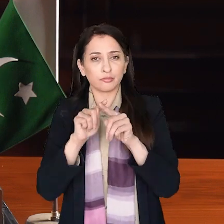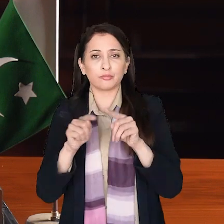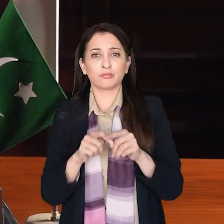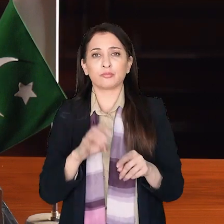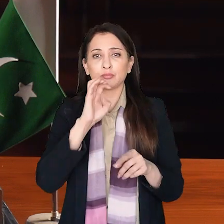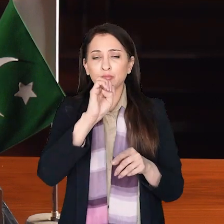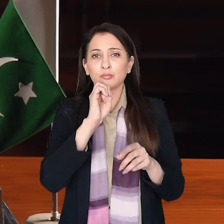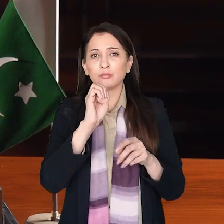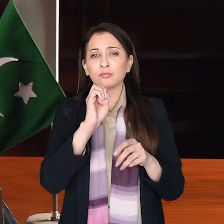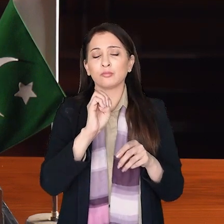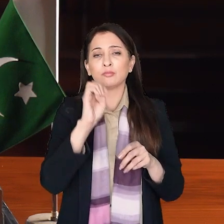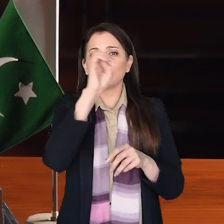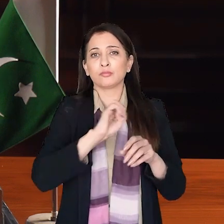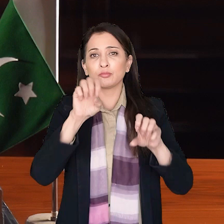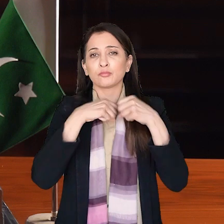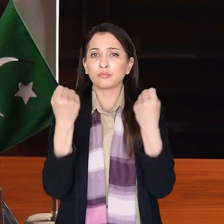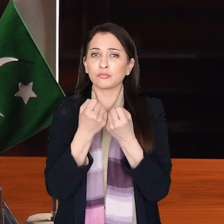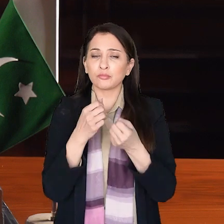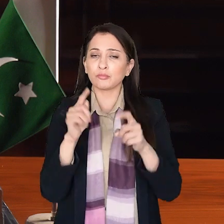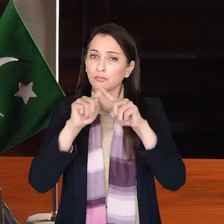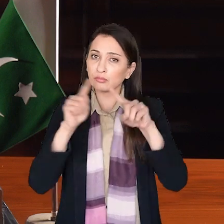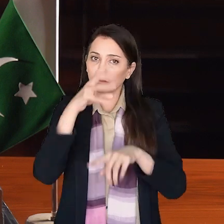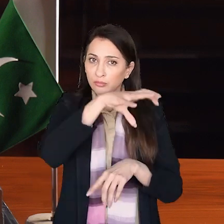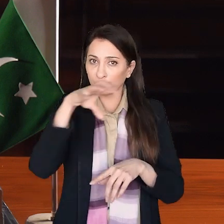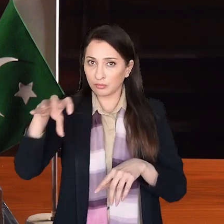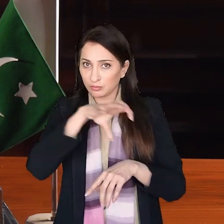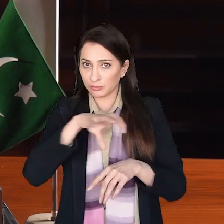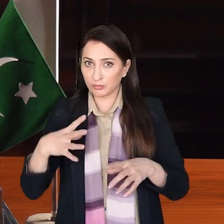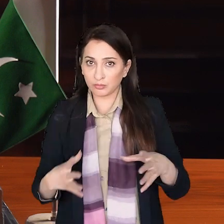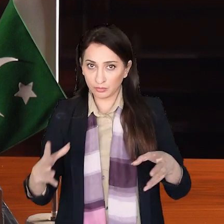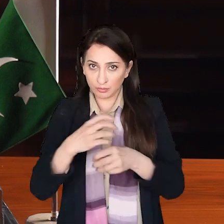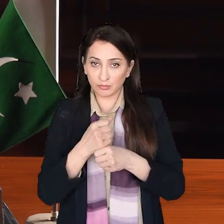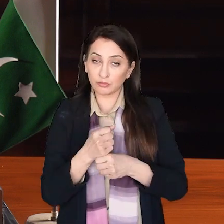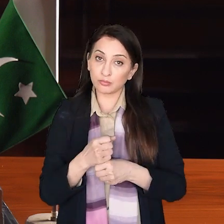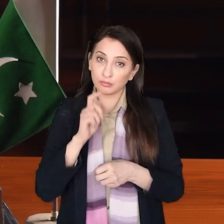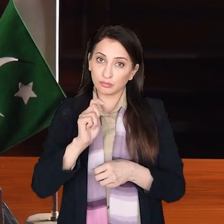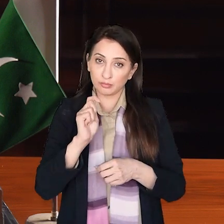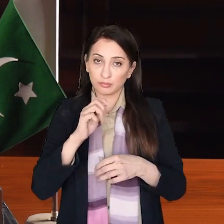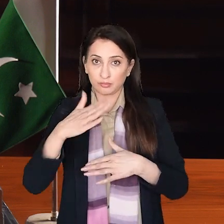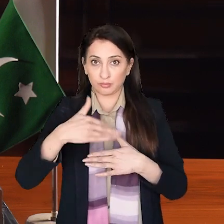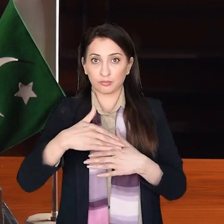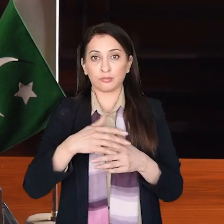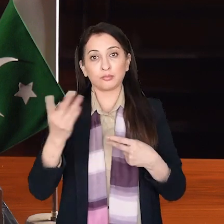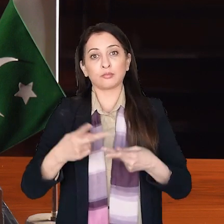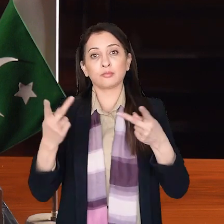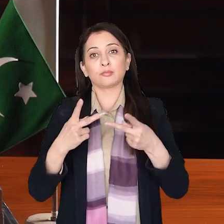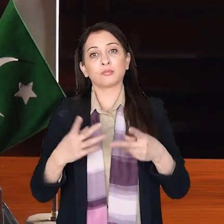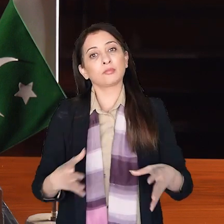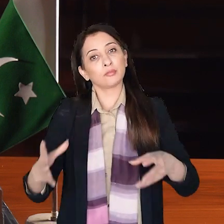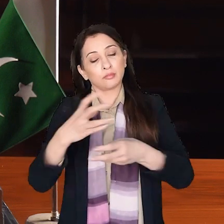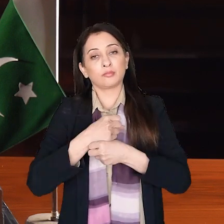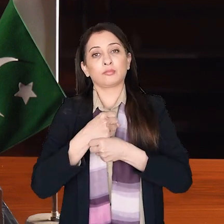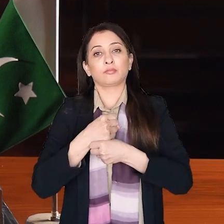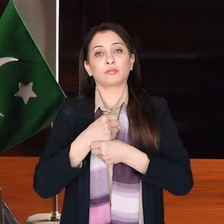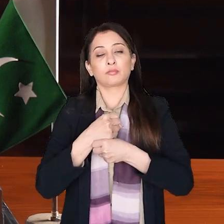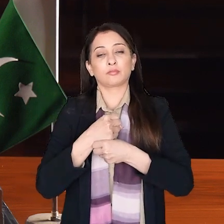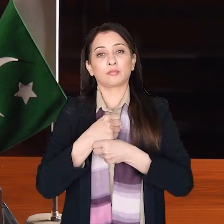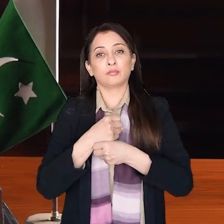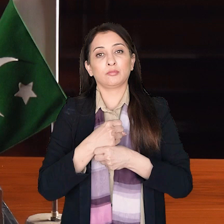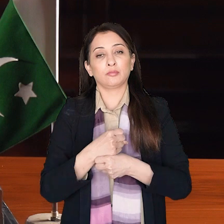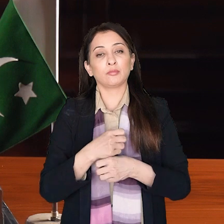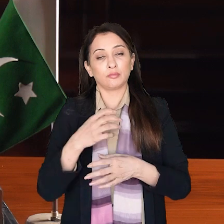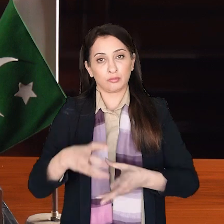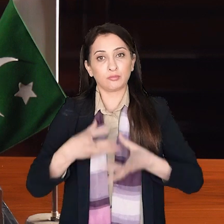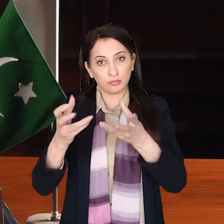whether the EU, whether from the MENA region. They're working together to bring everyone in the businessman community on the same page